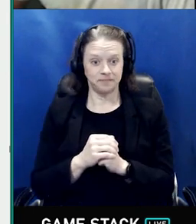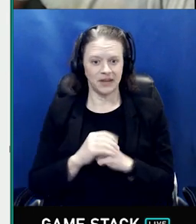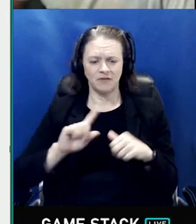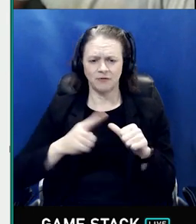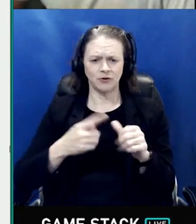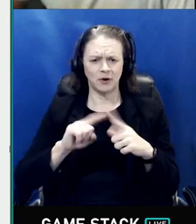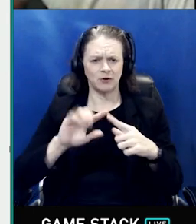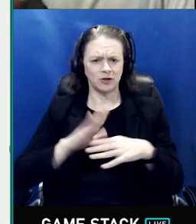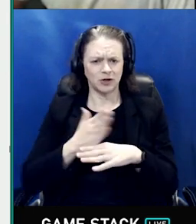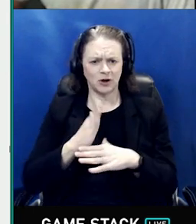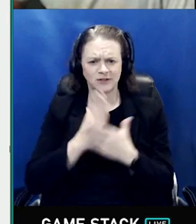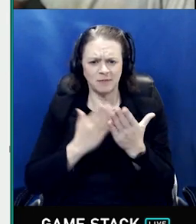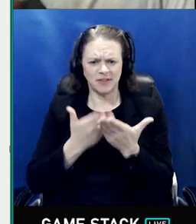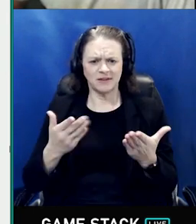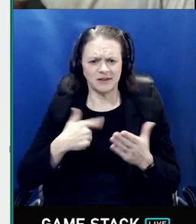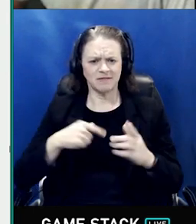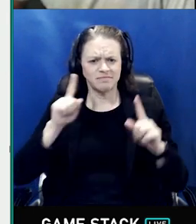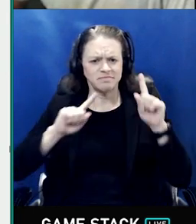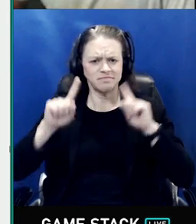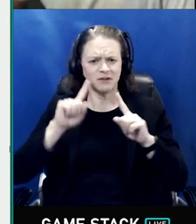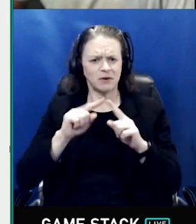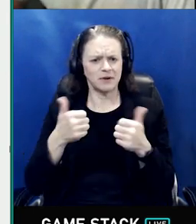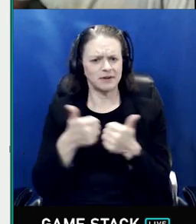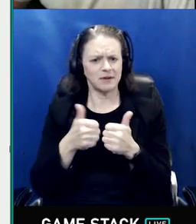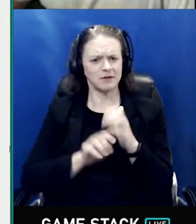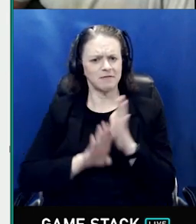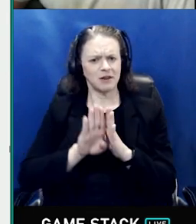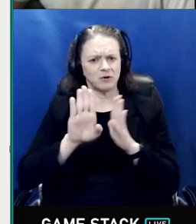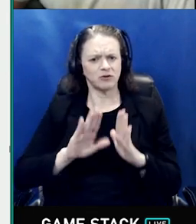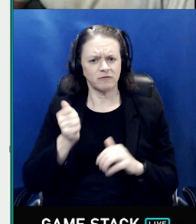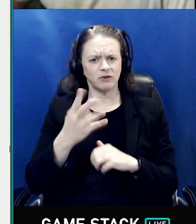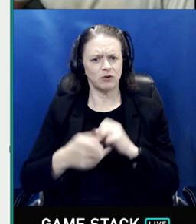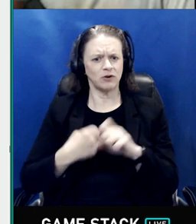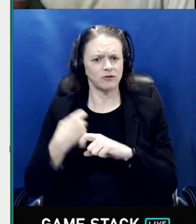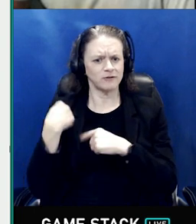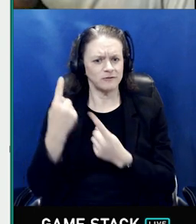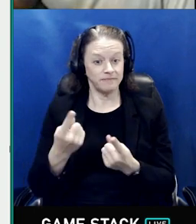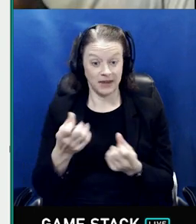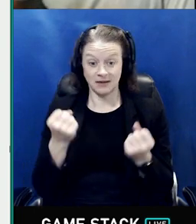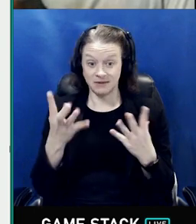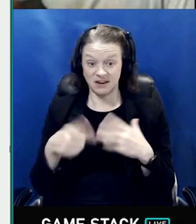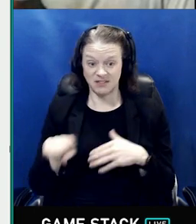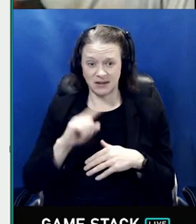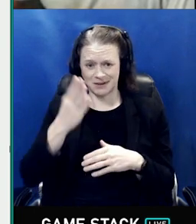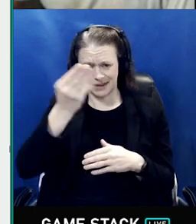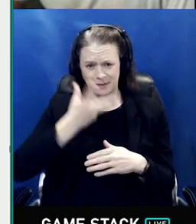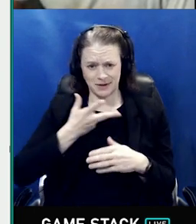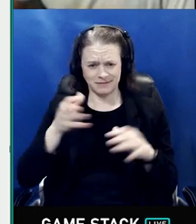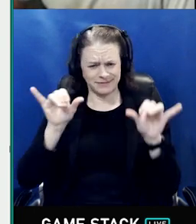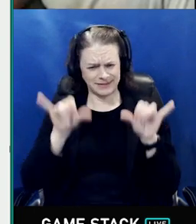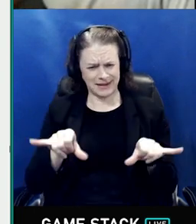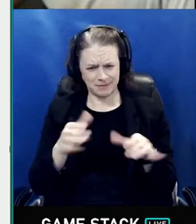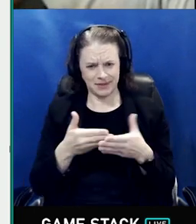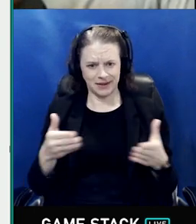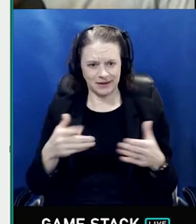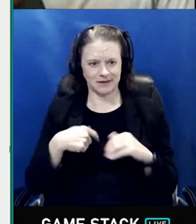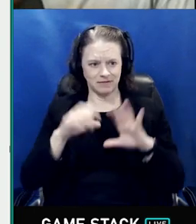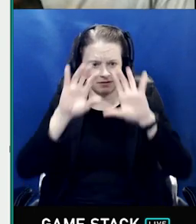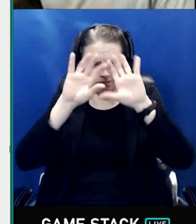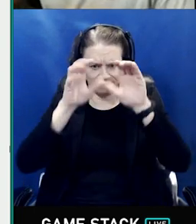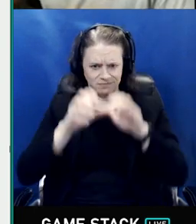game developers over the last few years. Many of them tell me the same things, and I've grouped these together into a list of